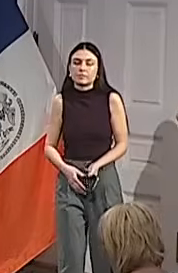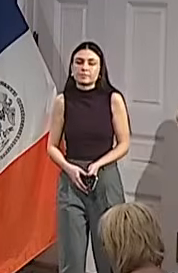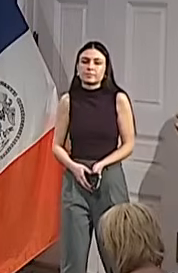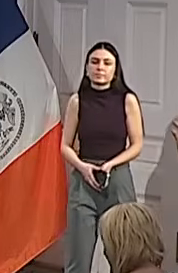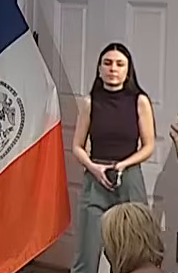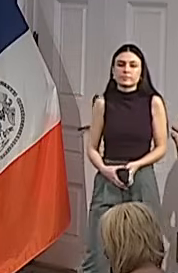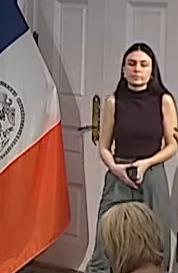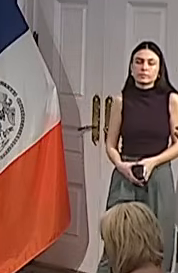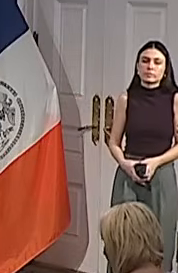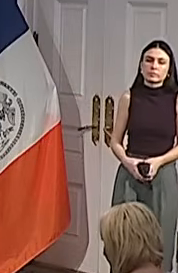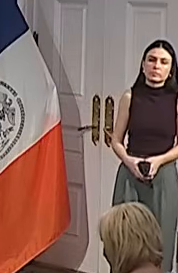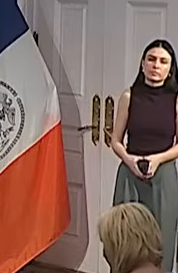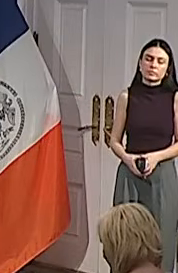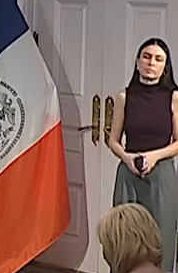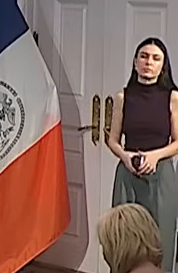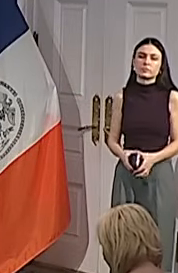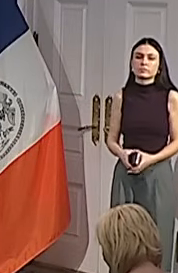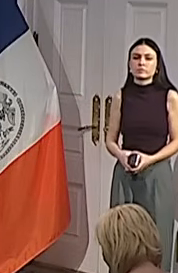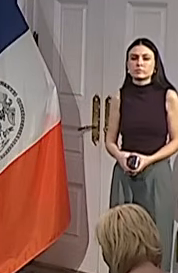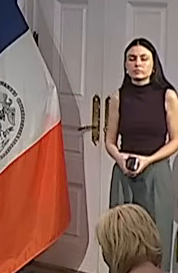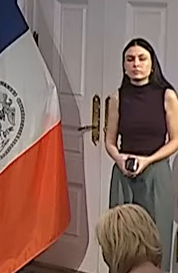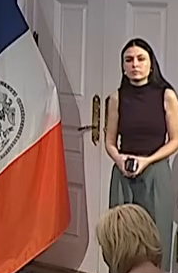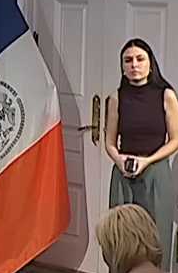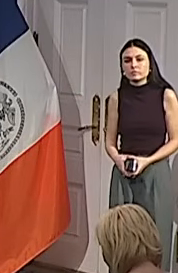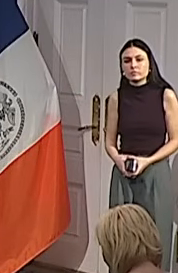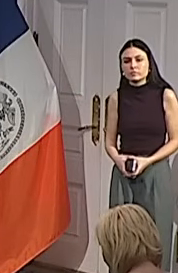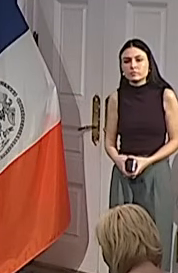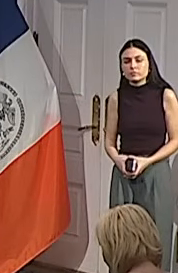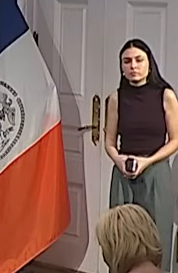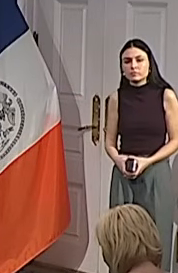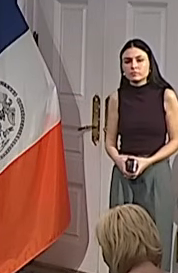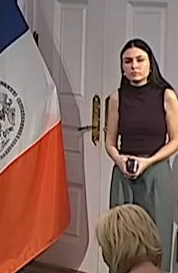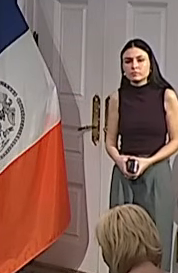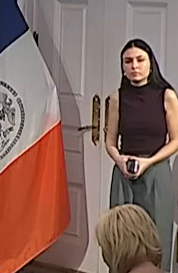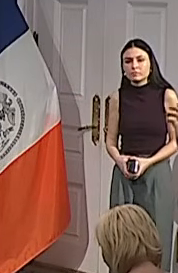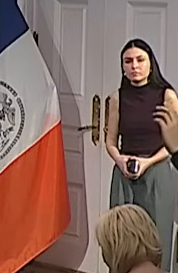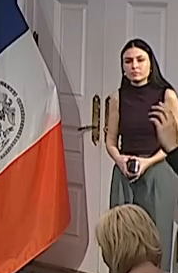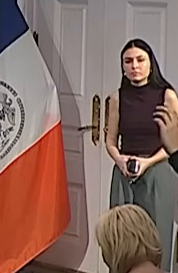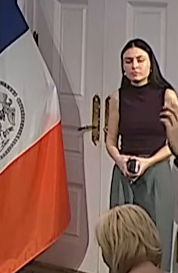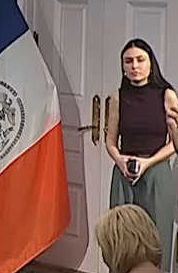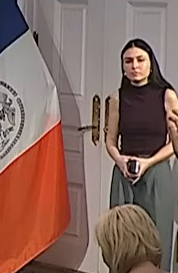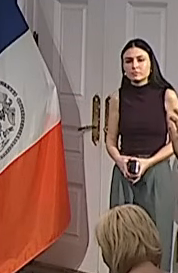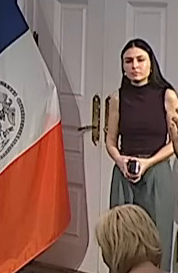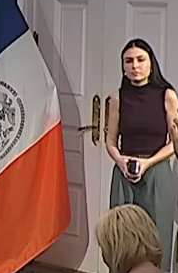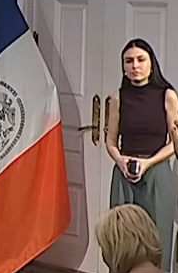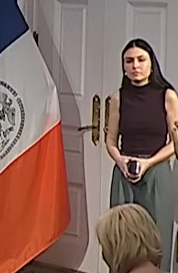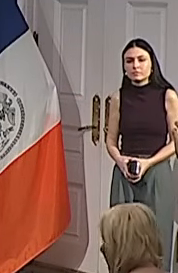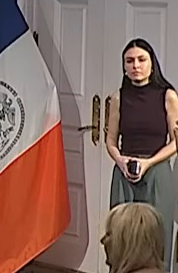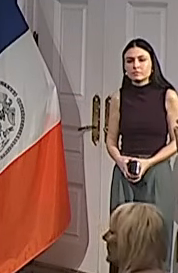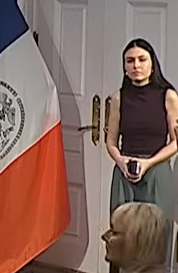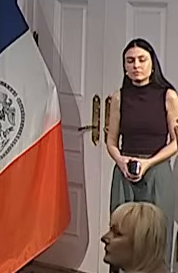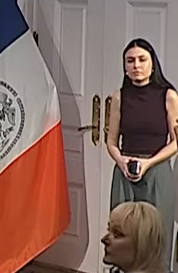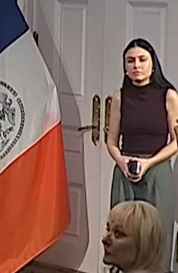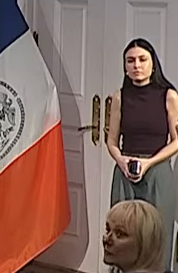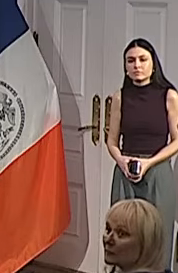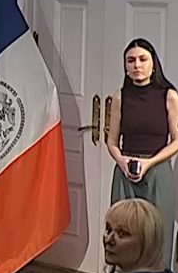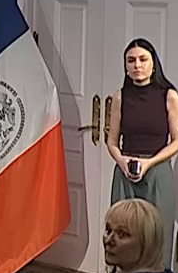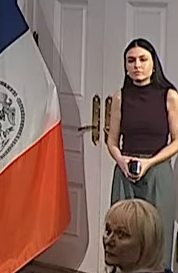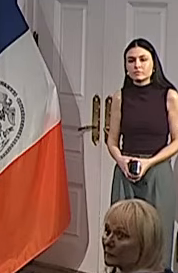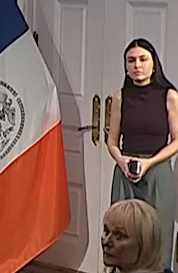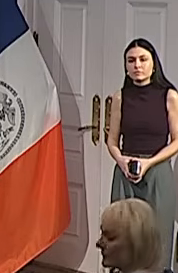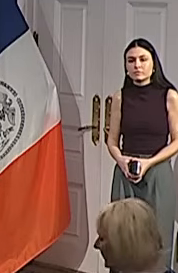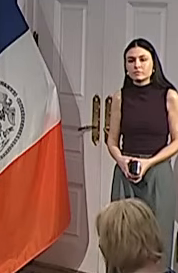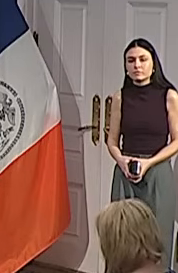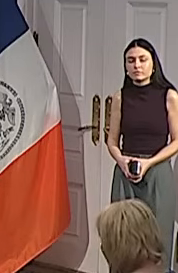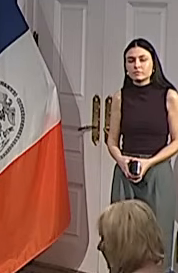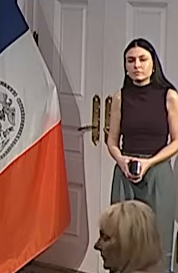go ahead. Mr. Mayor, I'm sorry for asking a question that you've already been asked, but we haven't really gotten a clear answer. You said as a candidate,